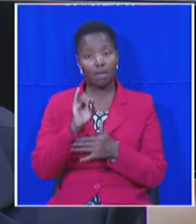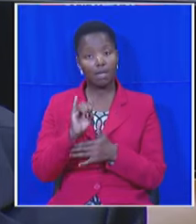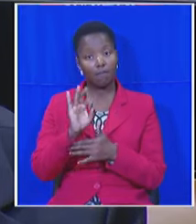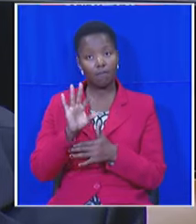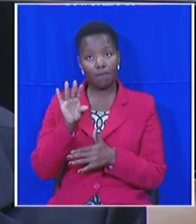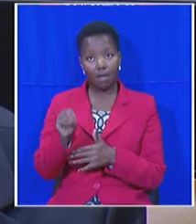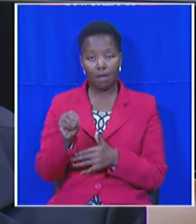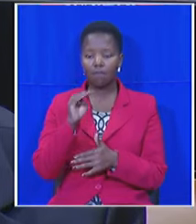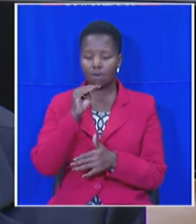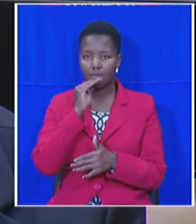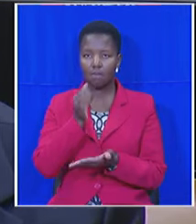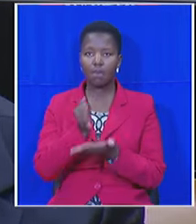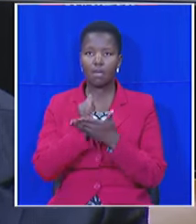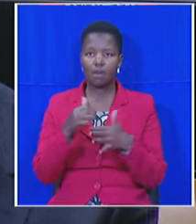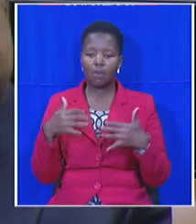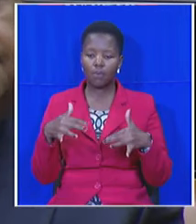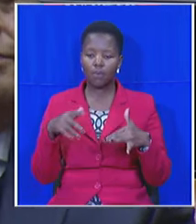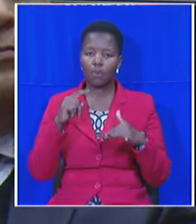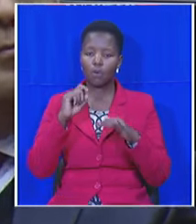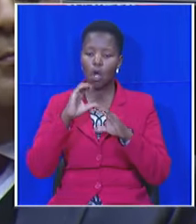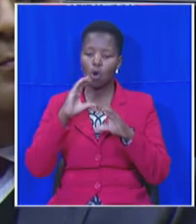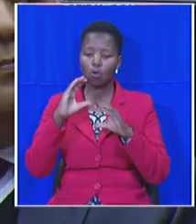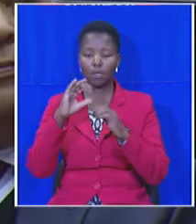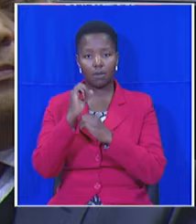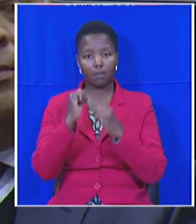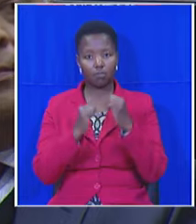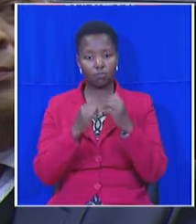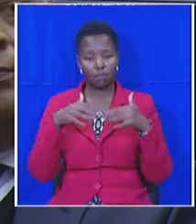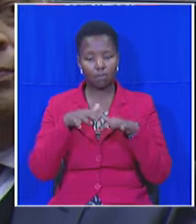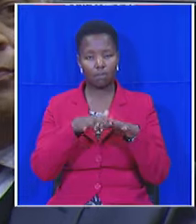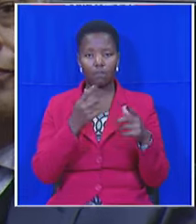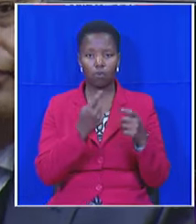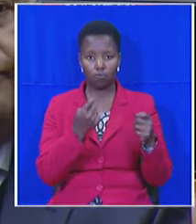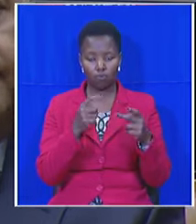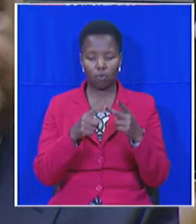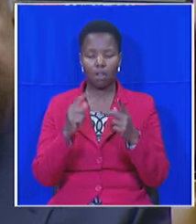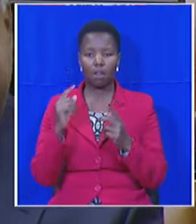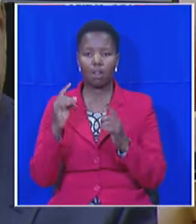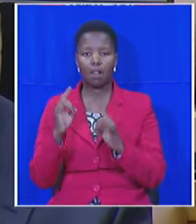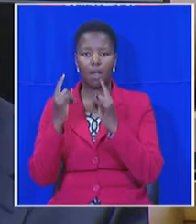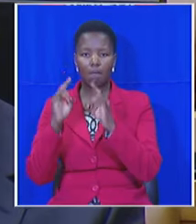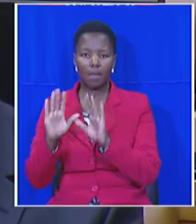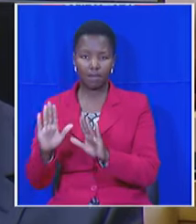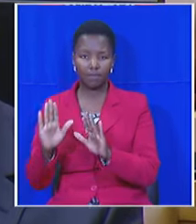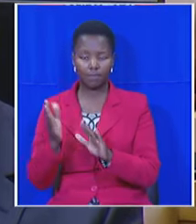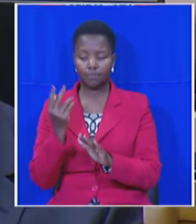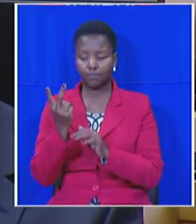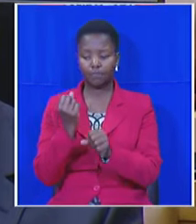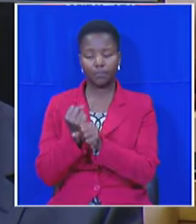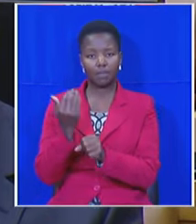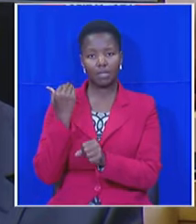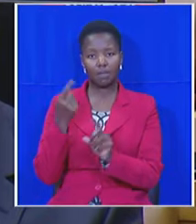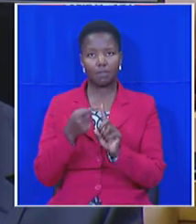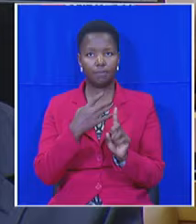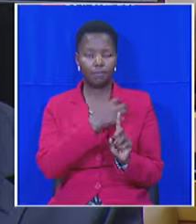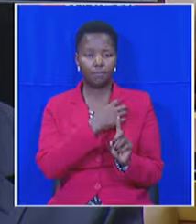help deliver the much-needed communications infrastructure in urban and rural areas." 2 years ago, Minister Cwele said the government